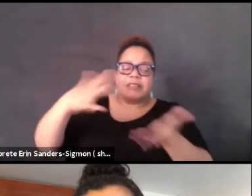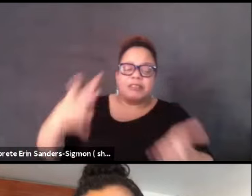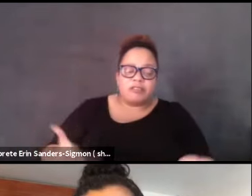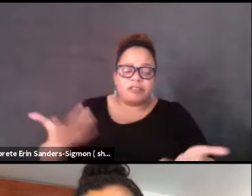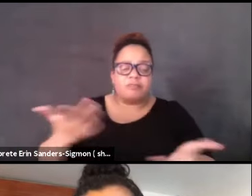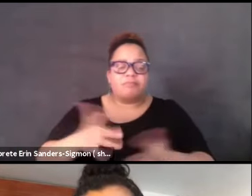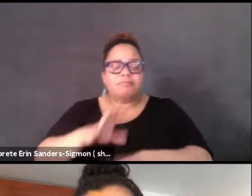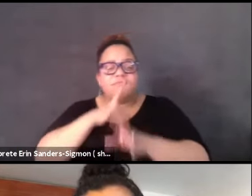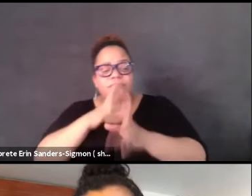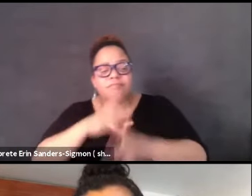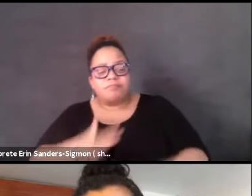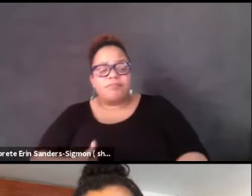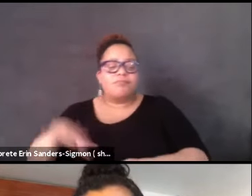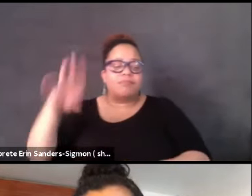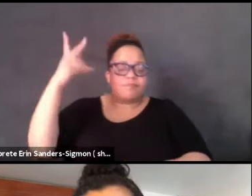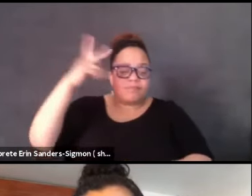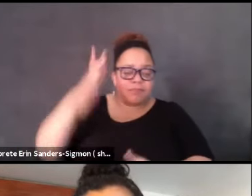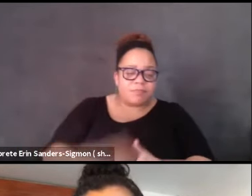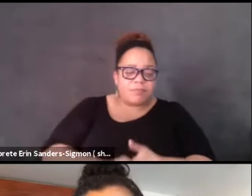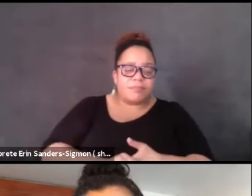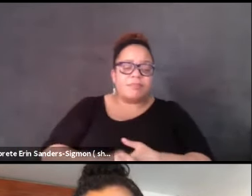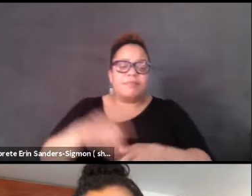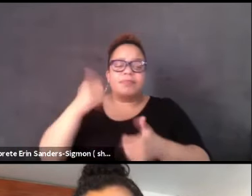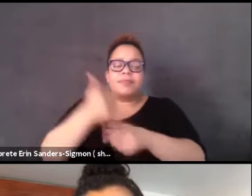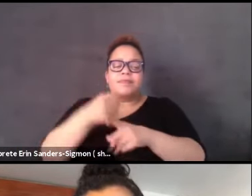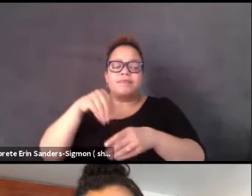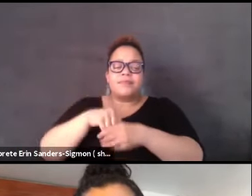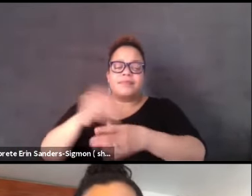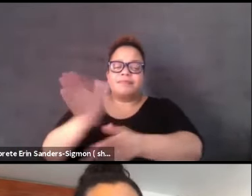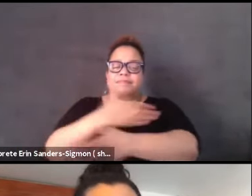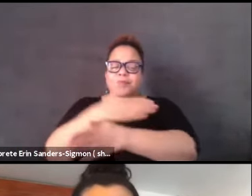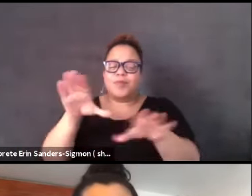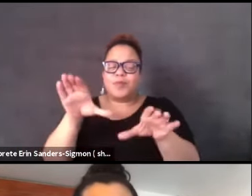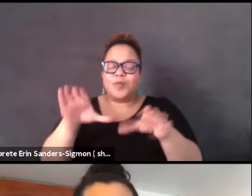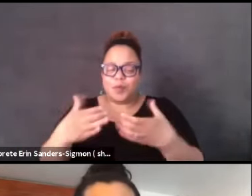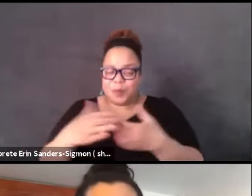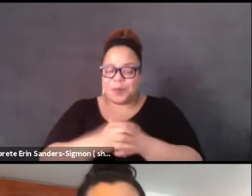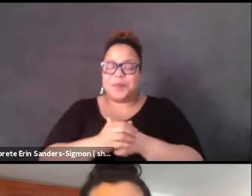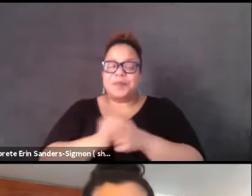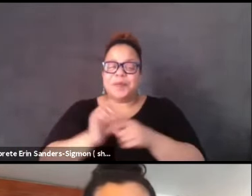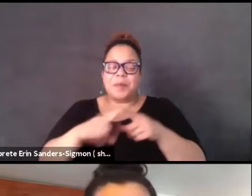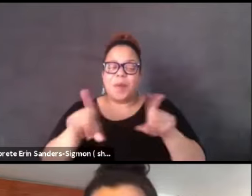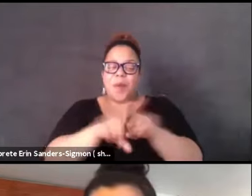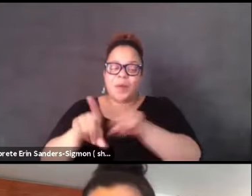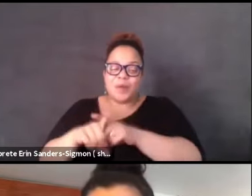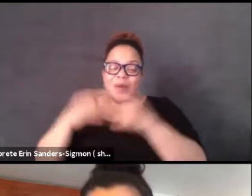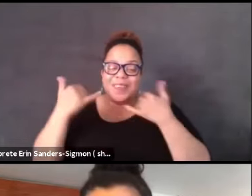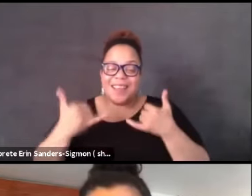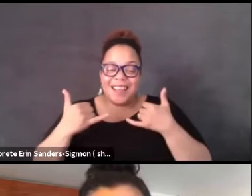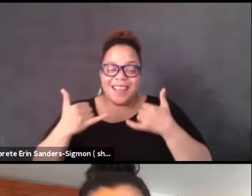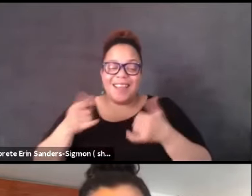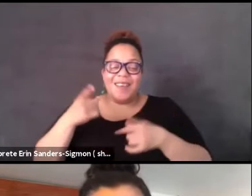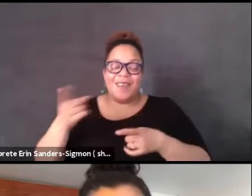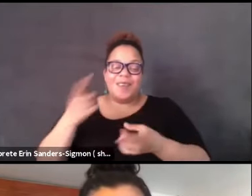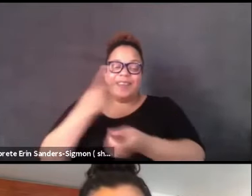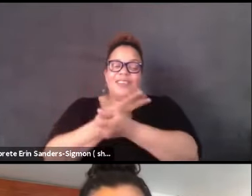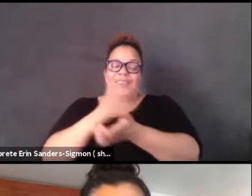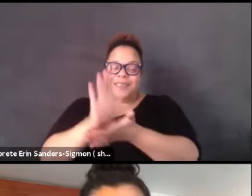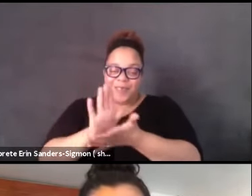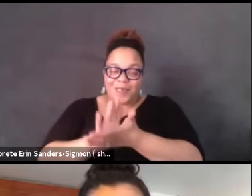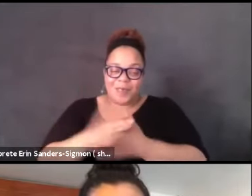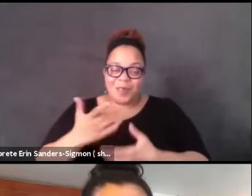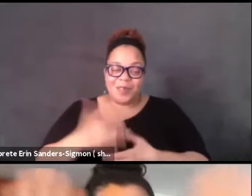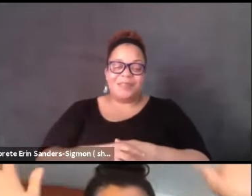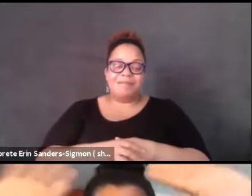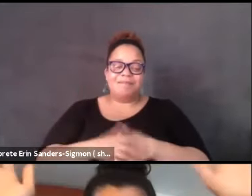group, Atabe, and is currently pursuing an MFA in creative writing at California Institute of the Arts and currently resides in Chicago. Please